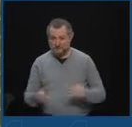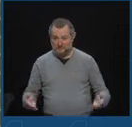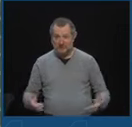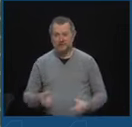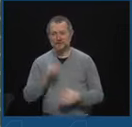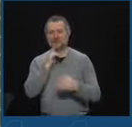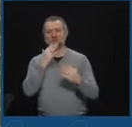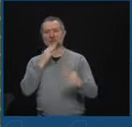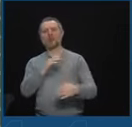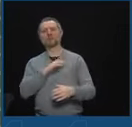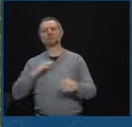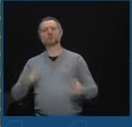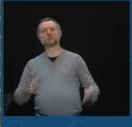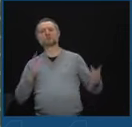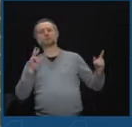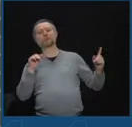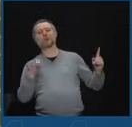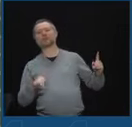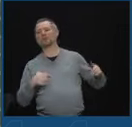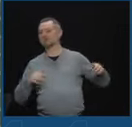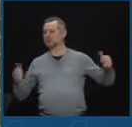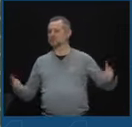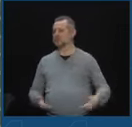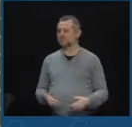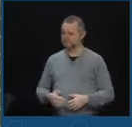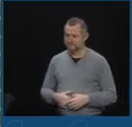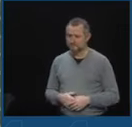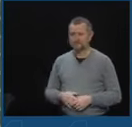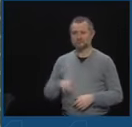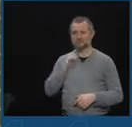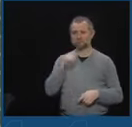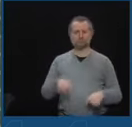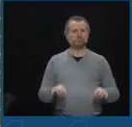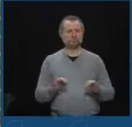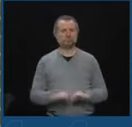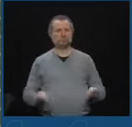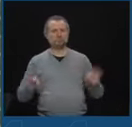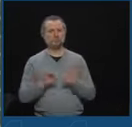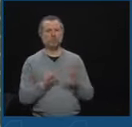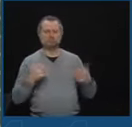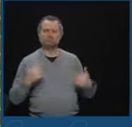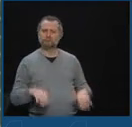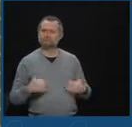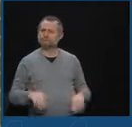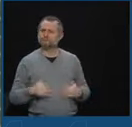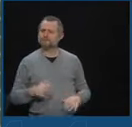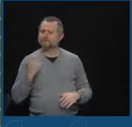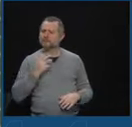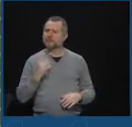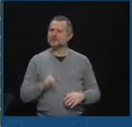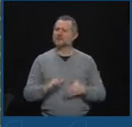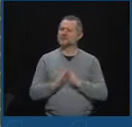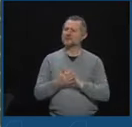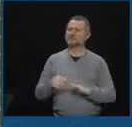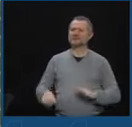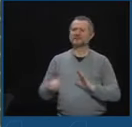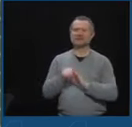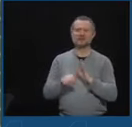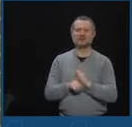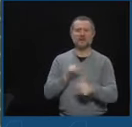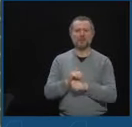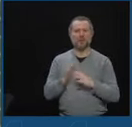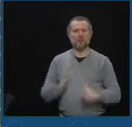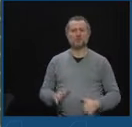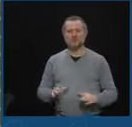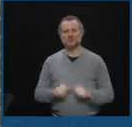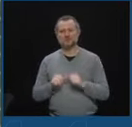for welcoming us. This is a big deal, right? This is the beginning of your state career. And so I'm thrilled